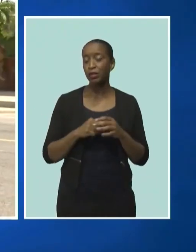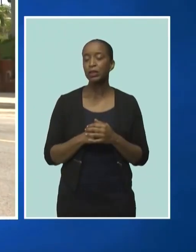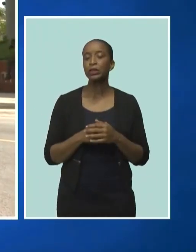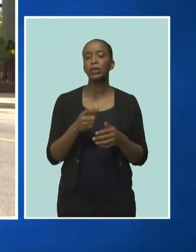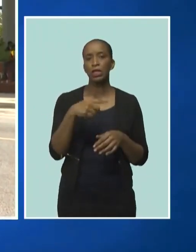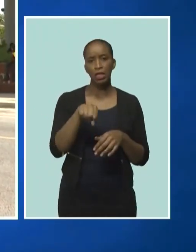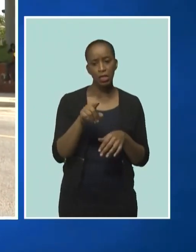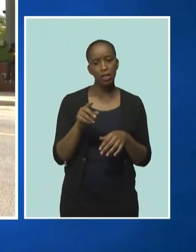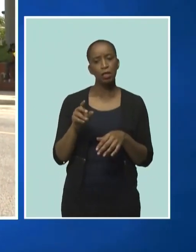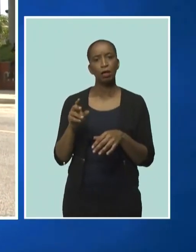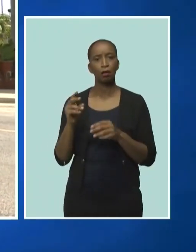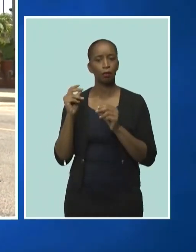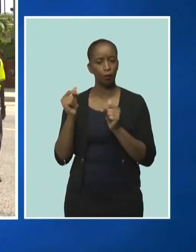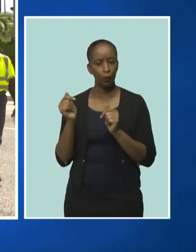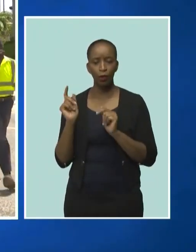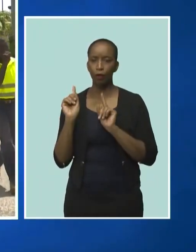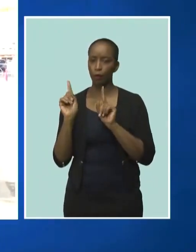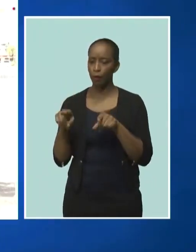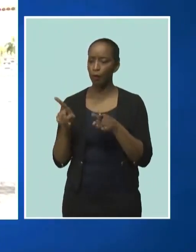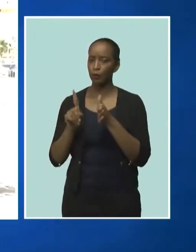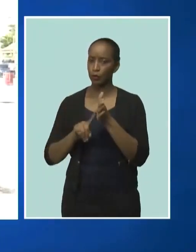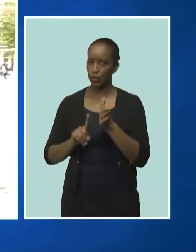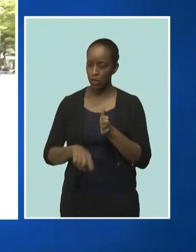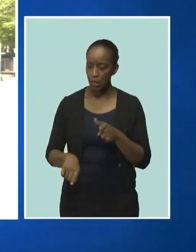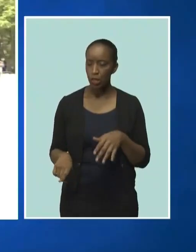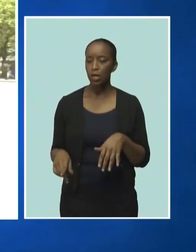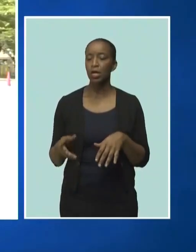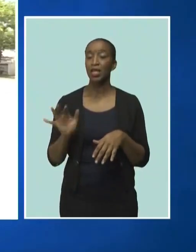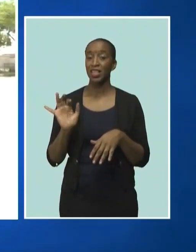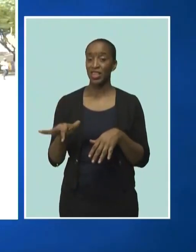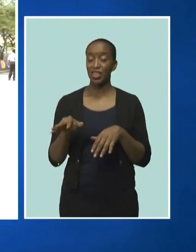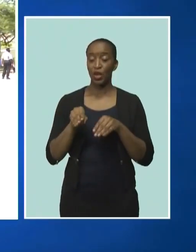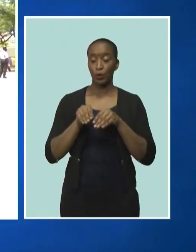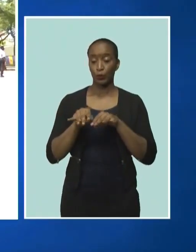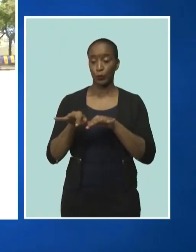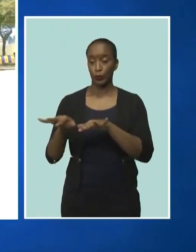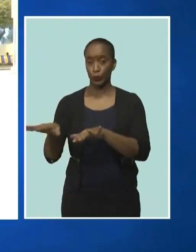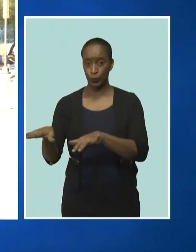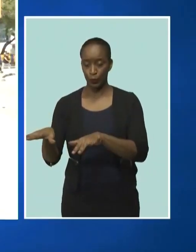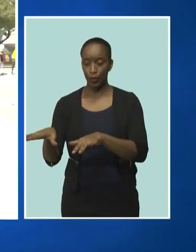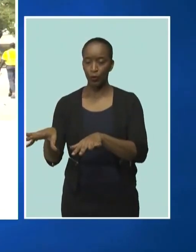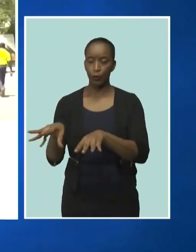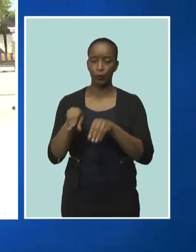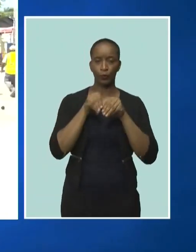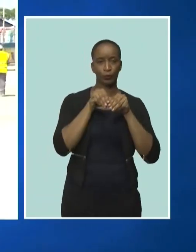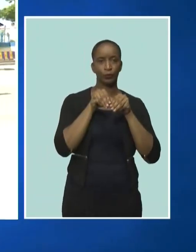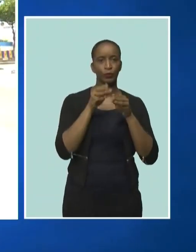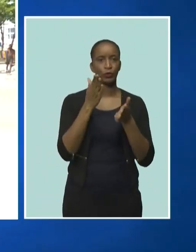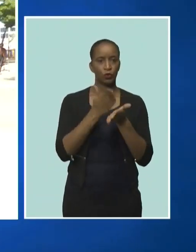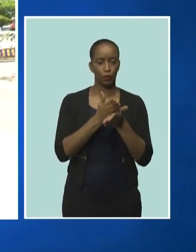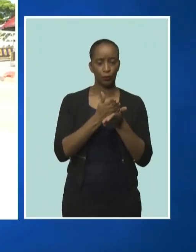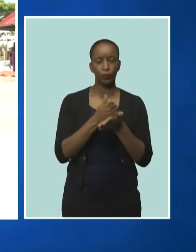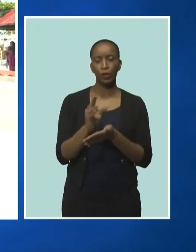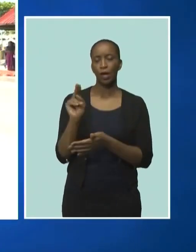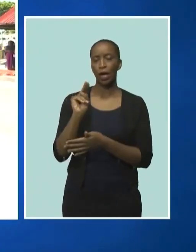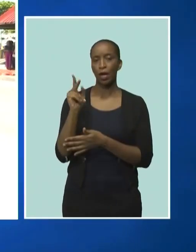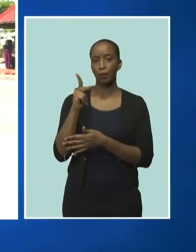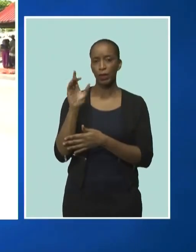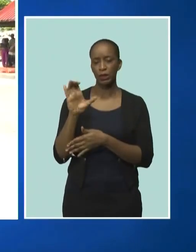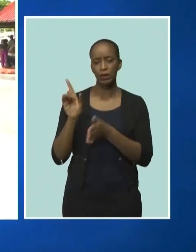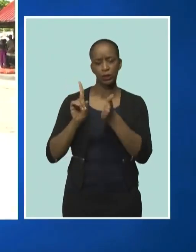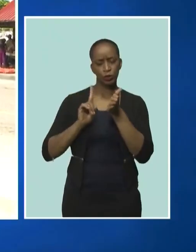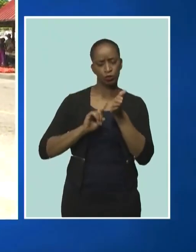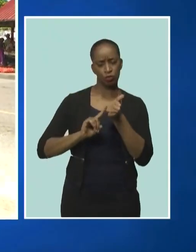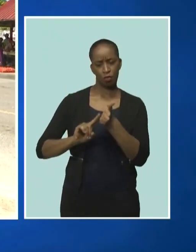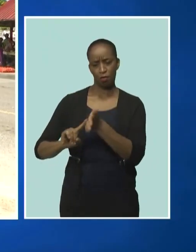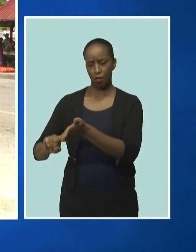of caution, gas supplies were turned off in Fairchild and Nelson Streets, while the NPC conducted its checks to ensure the area remained